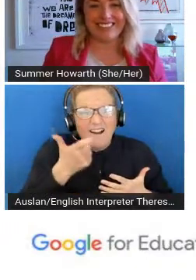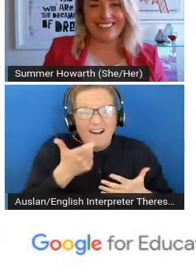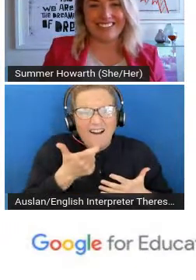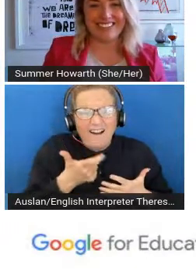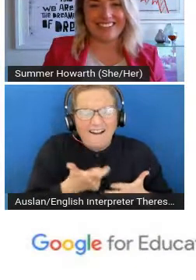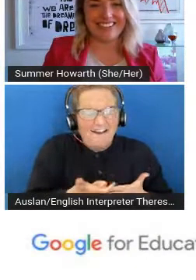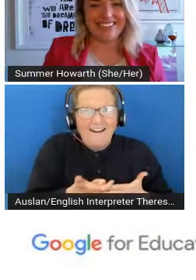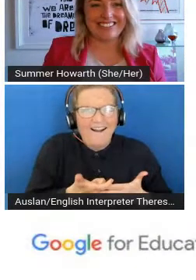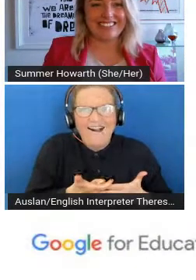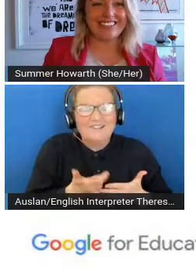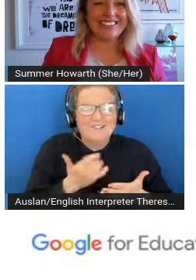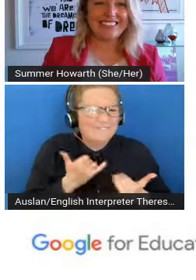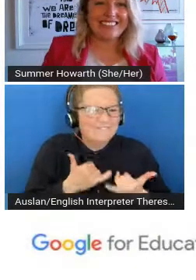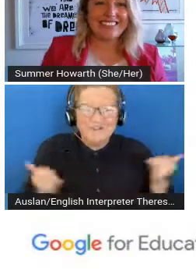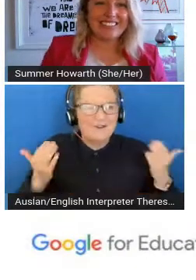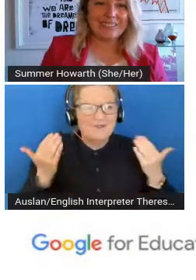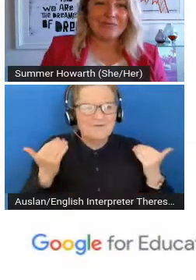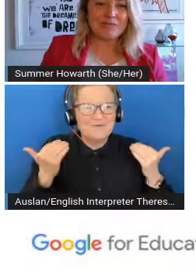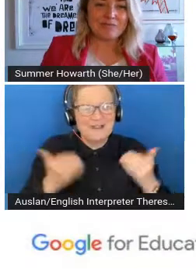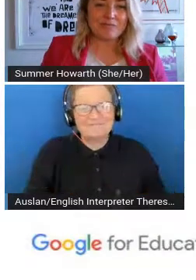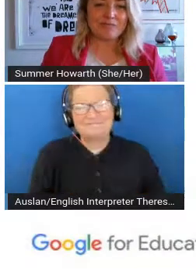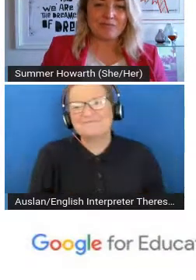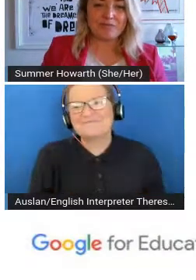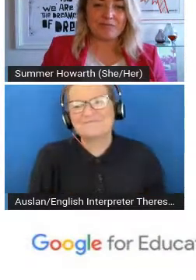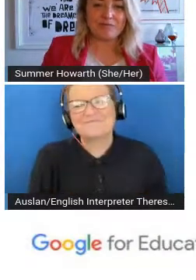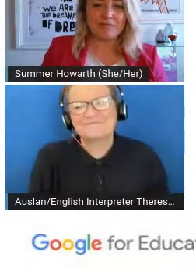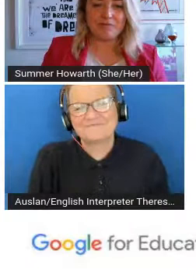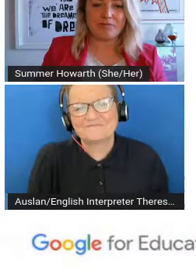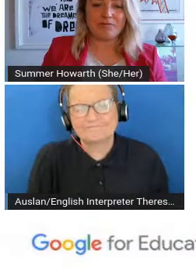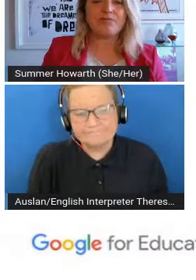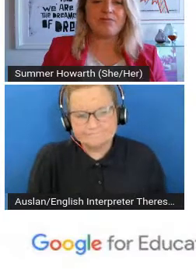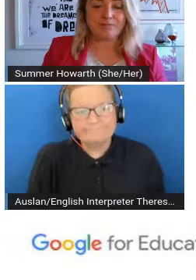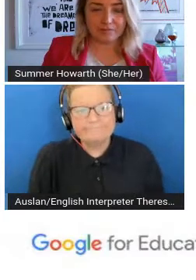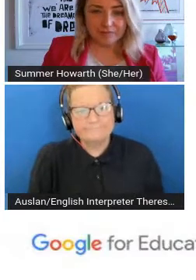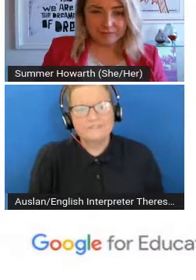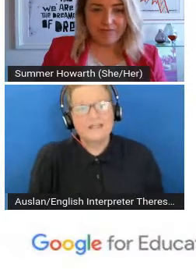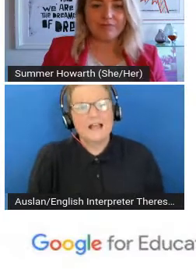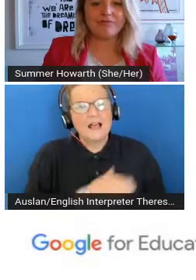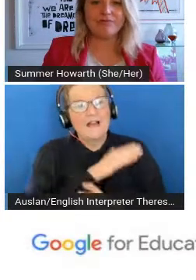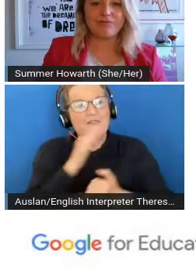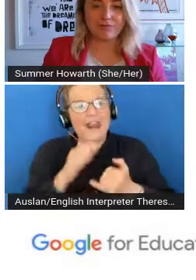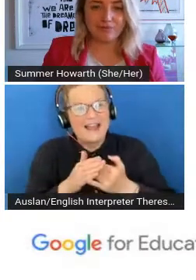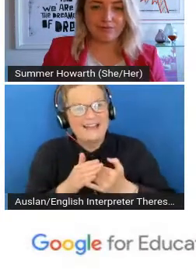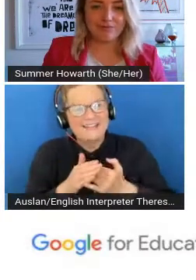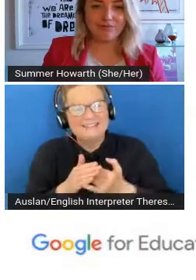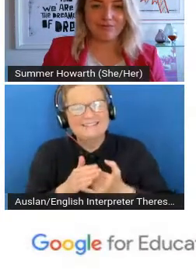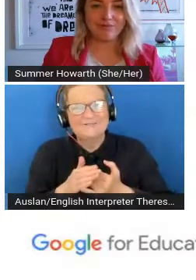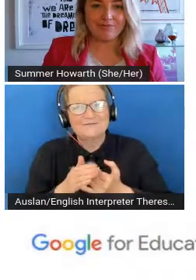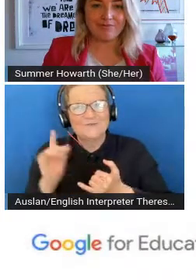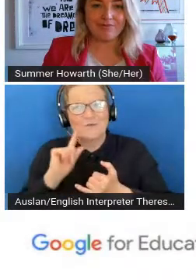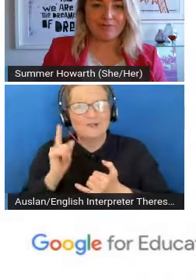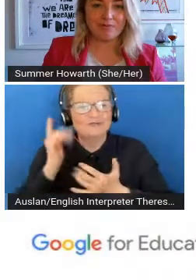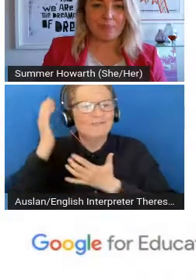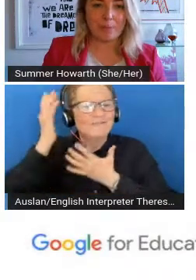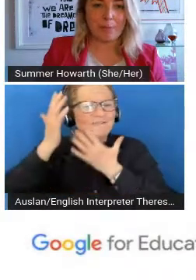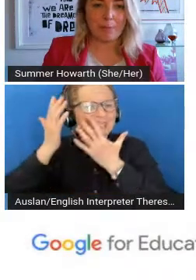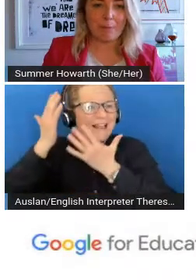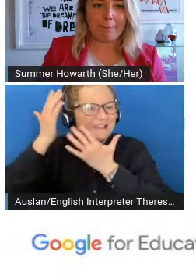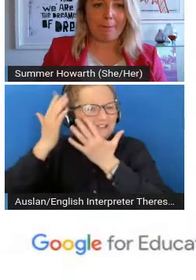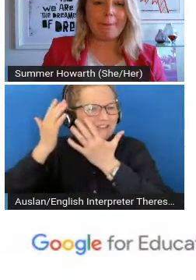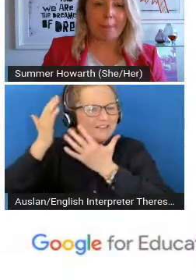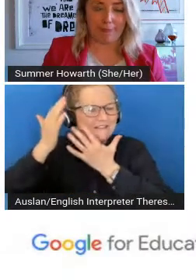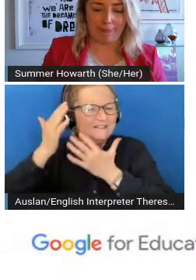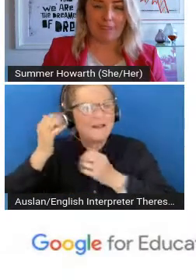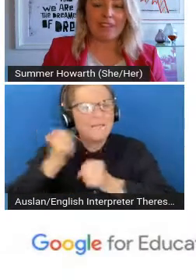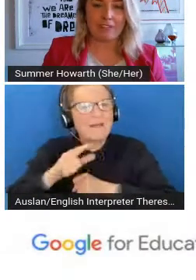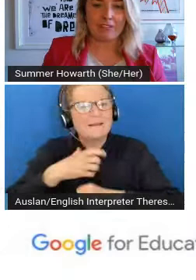Yeah. Look, and then the last piece here is reflection. And you know, I like to think we want to make it easy